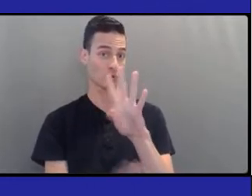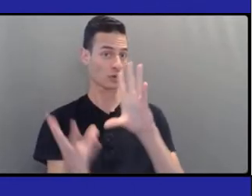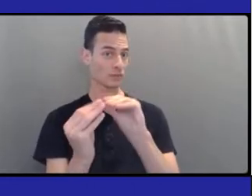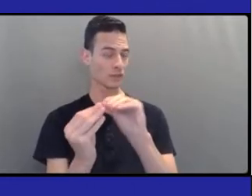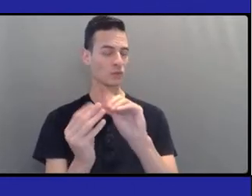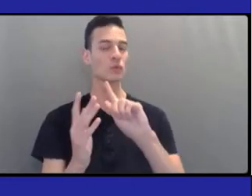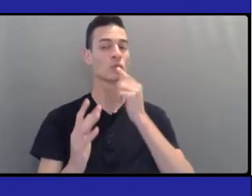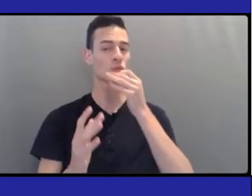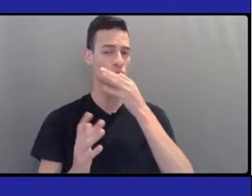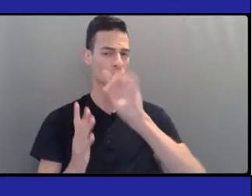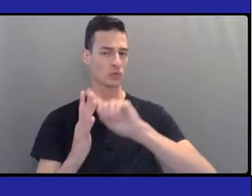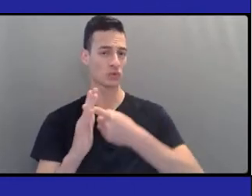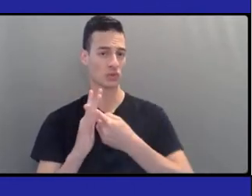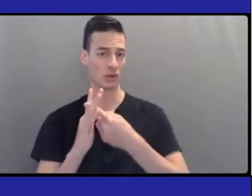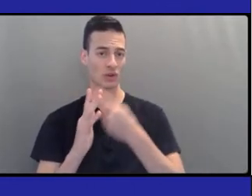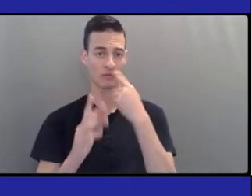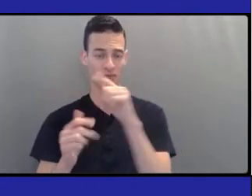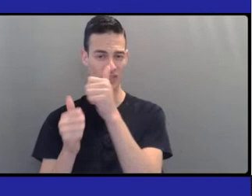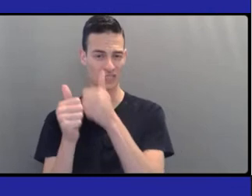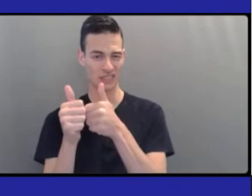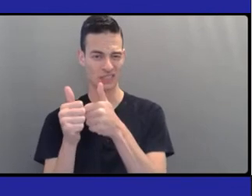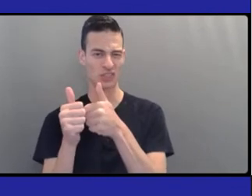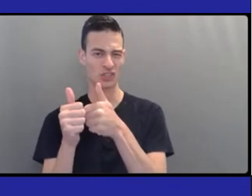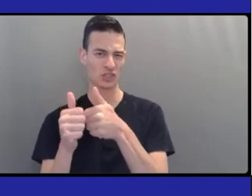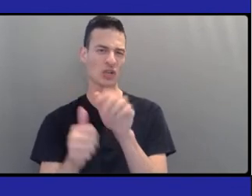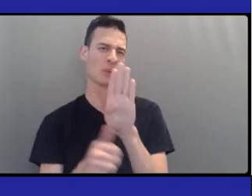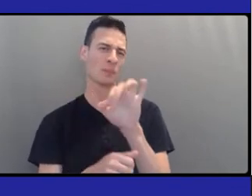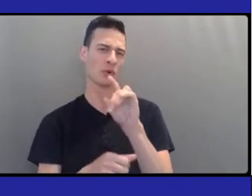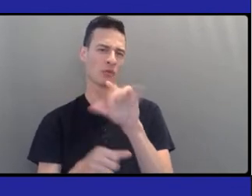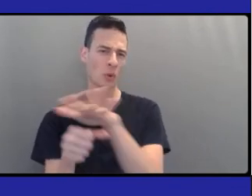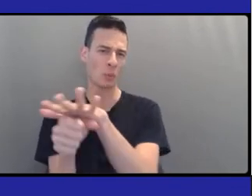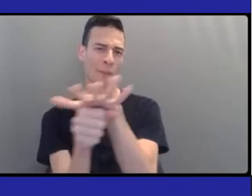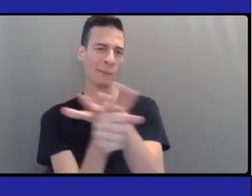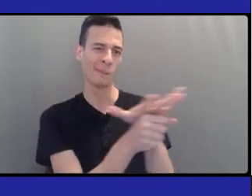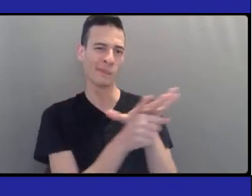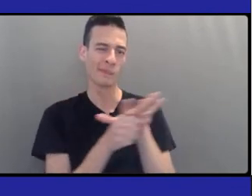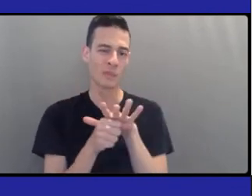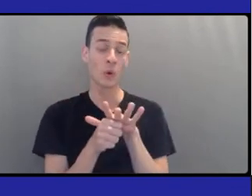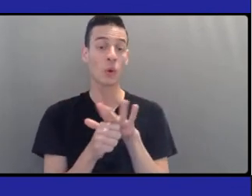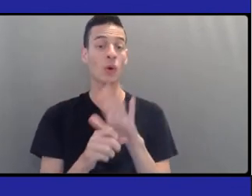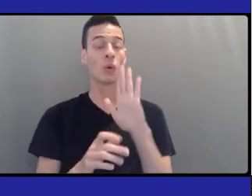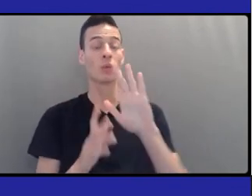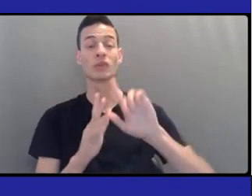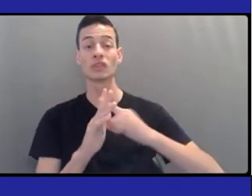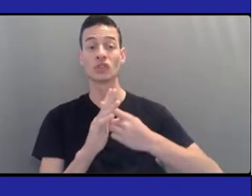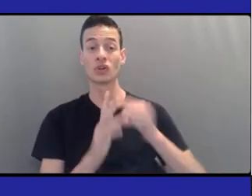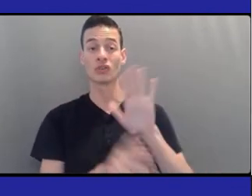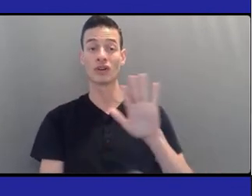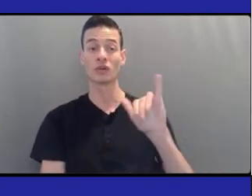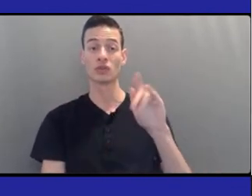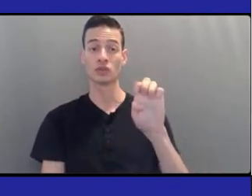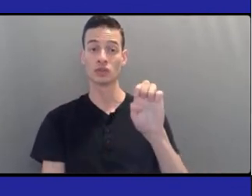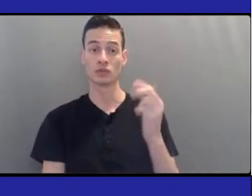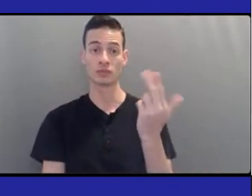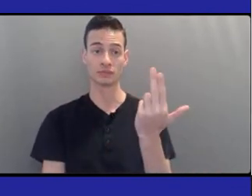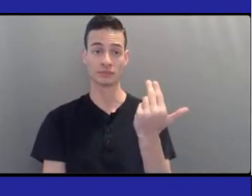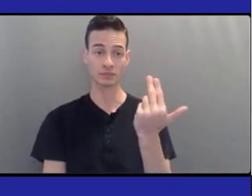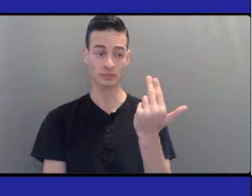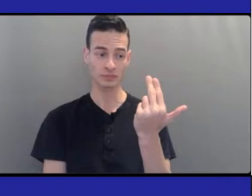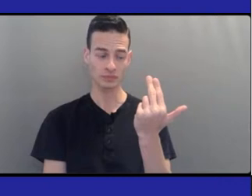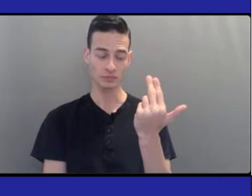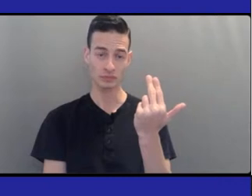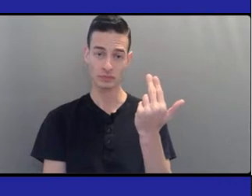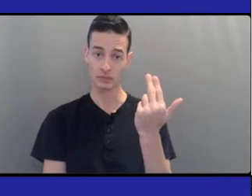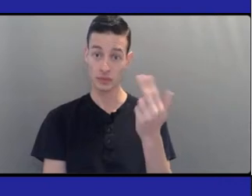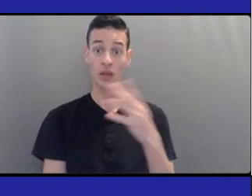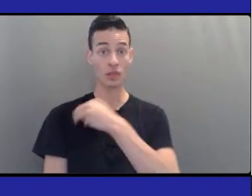p.m. We have Brooklyn on June 13th, and it's going to be at Woodhull Hospital. Members of the community are